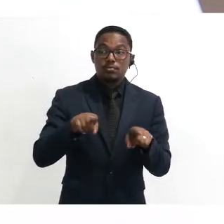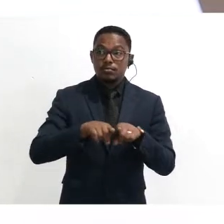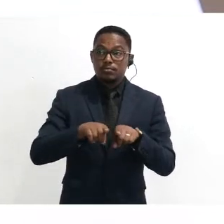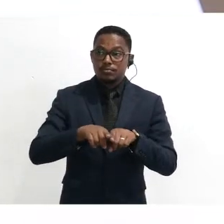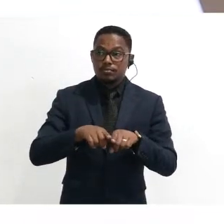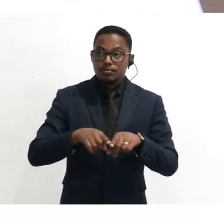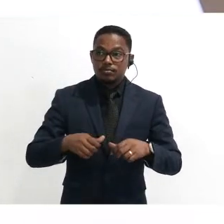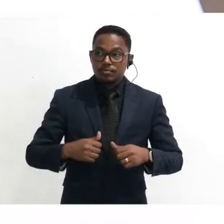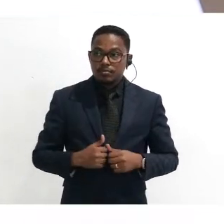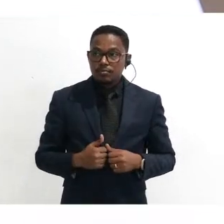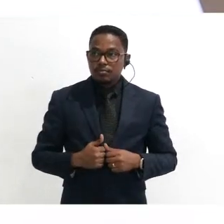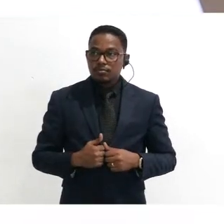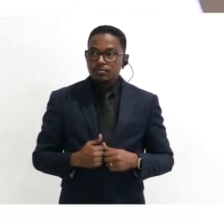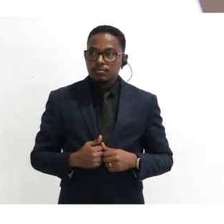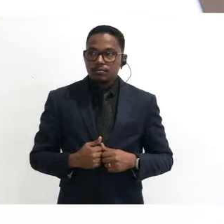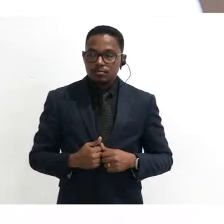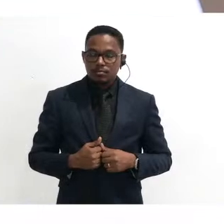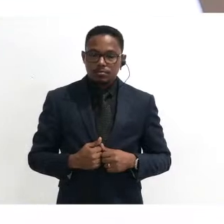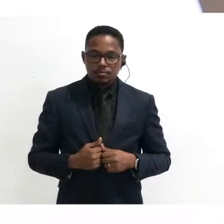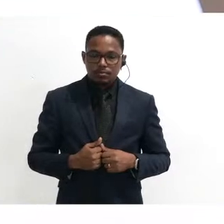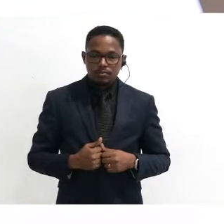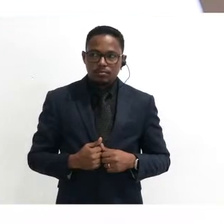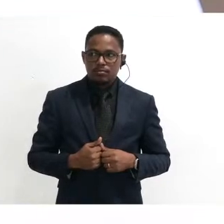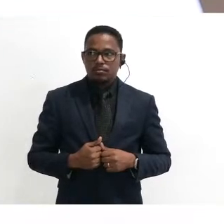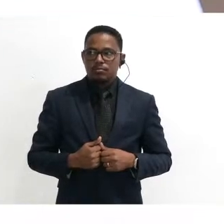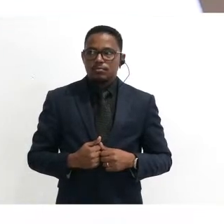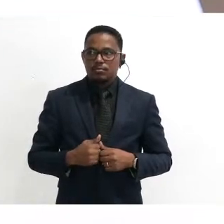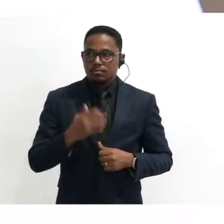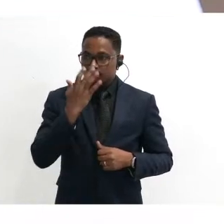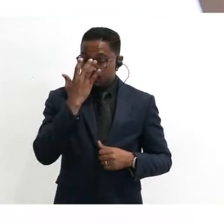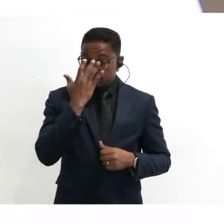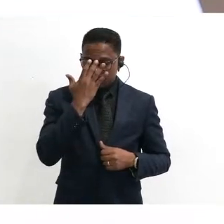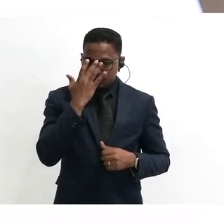the global semiconductor market is huge.